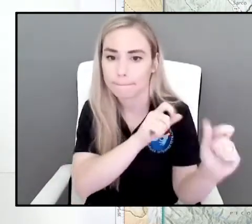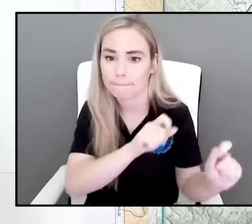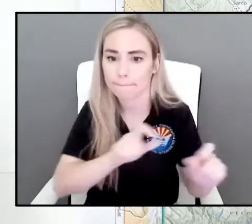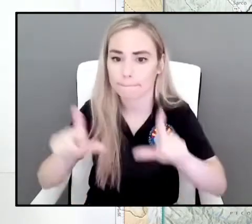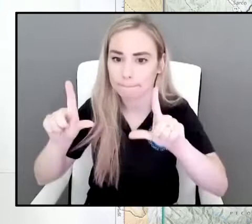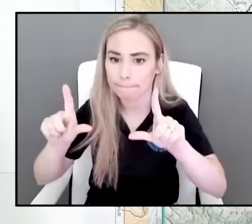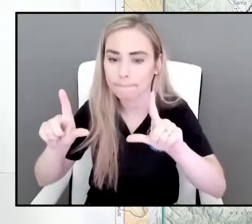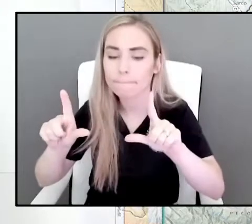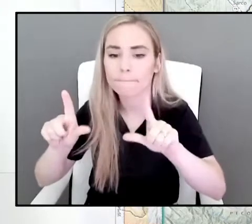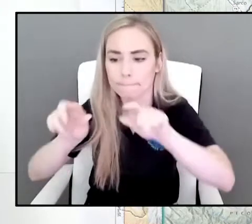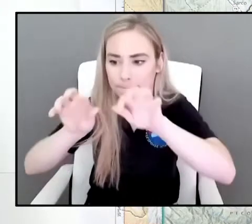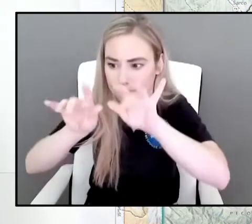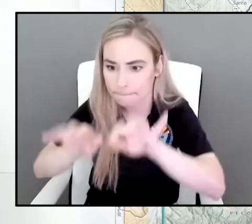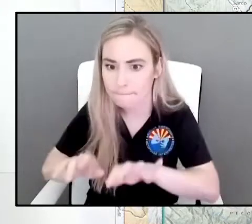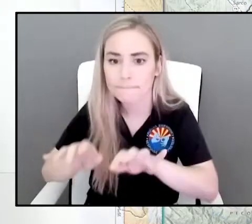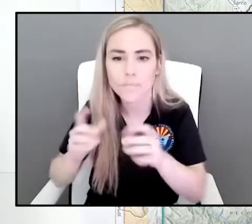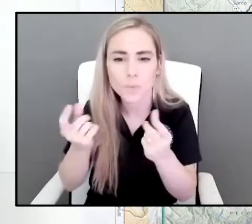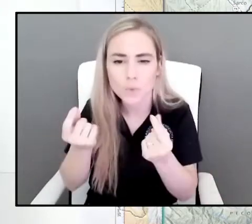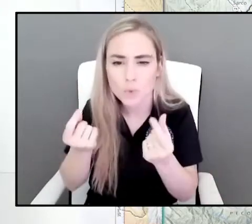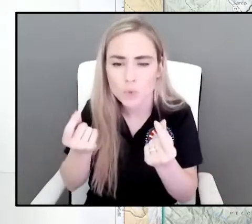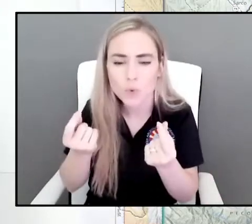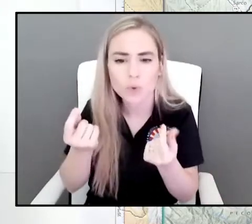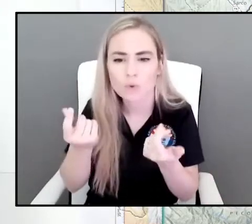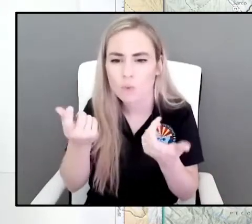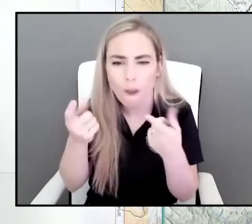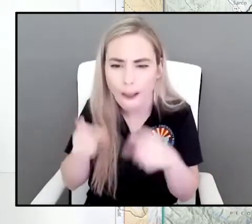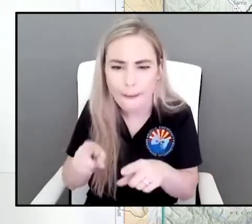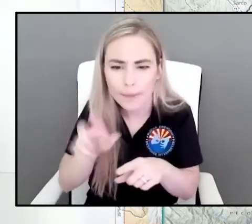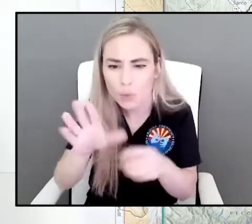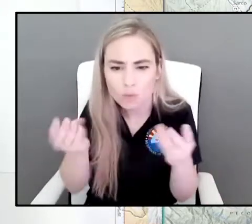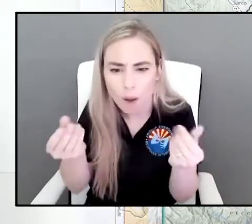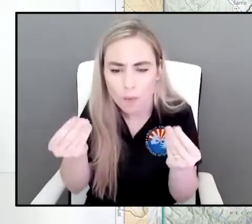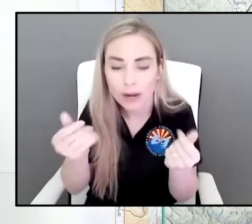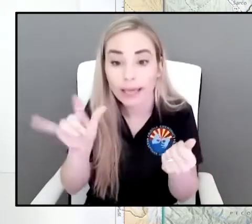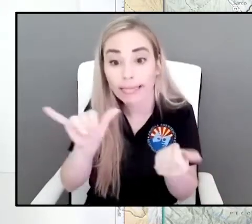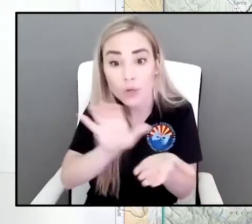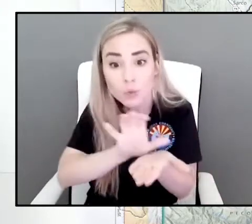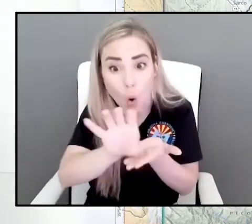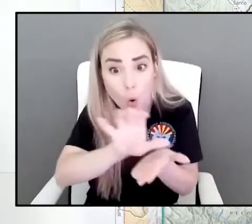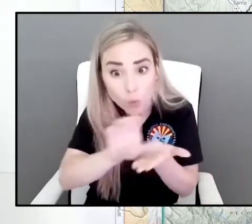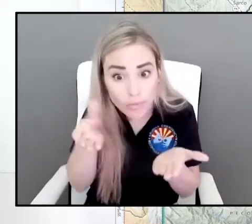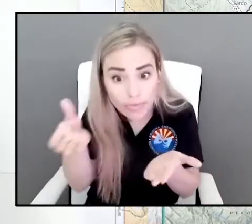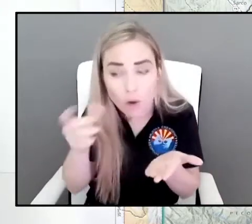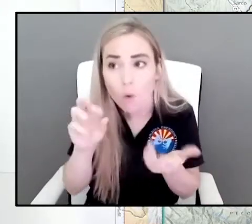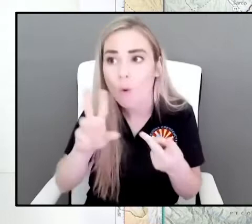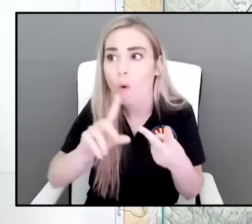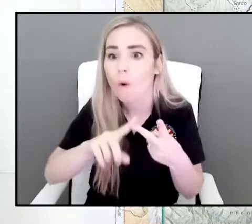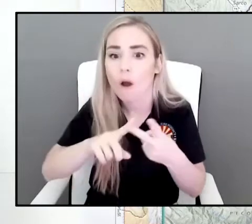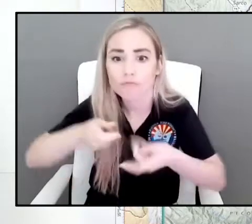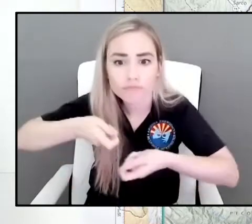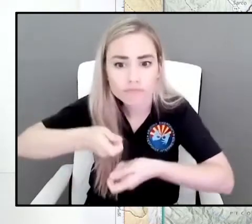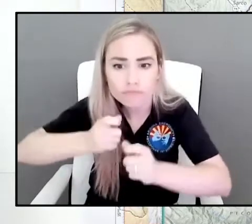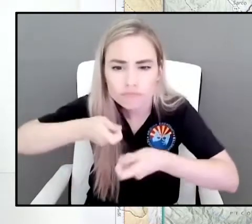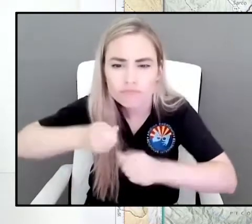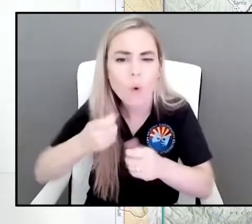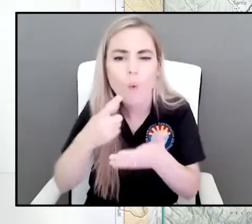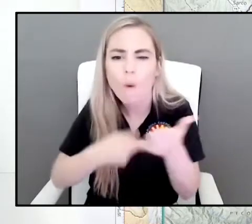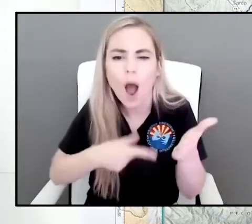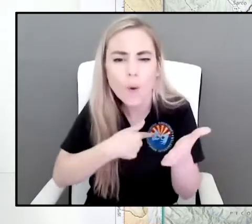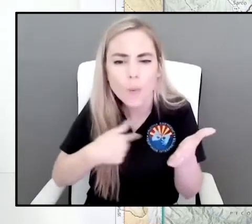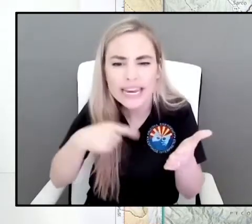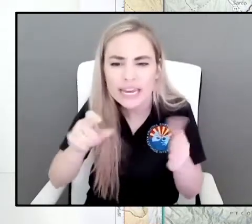your place, such as dozer lines, hand lines, that we need to come back in and repair for